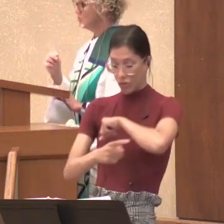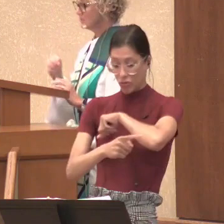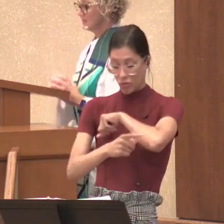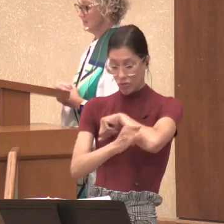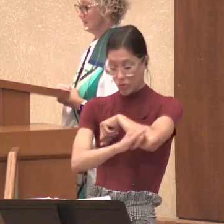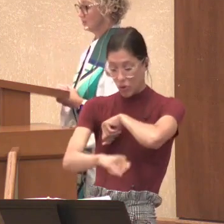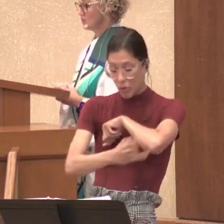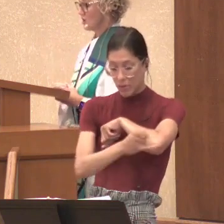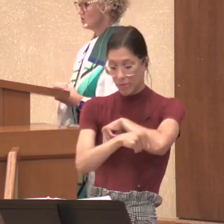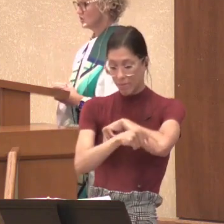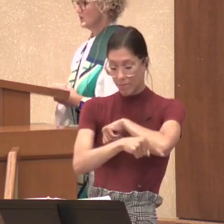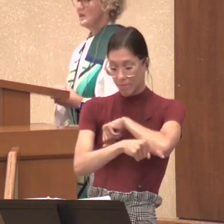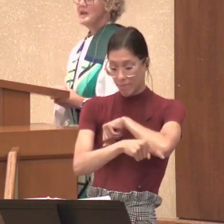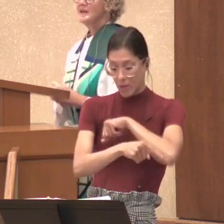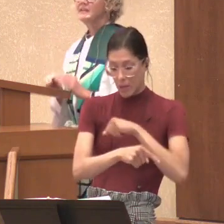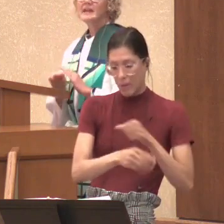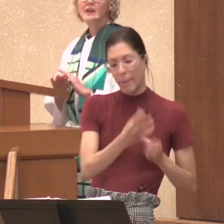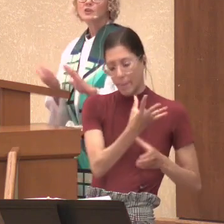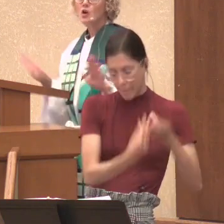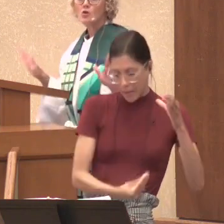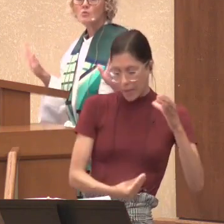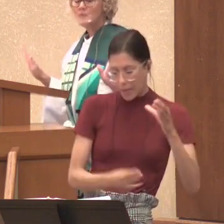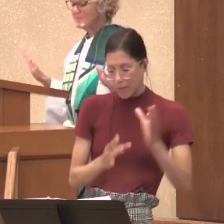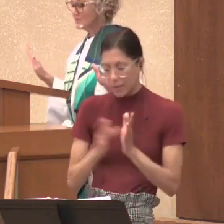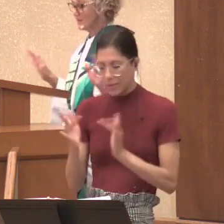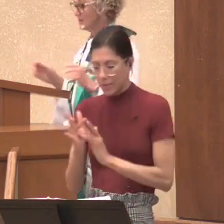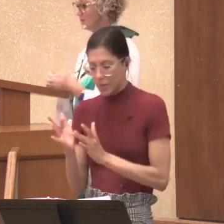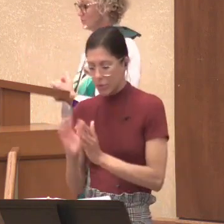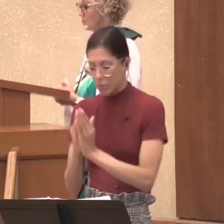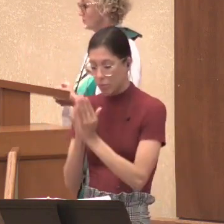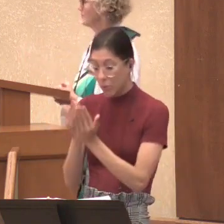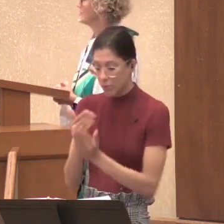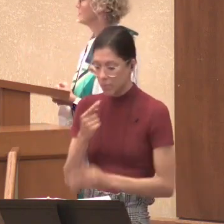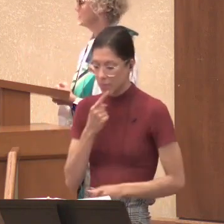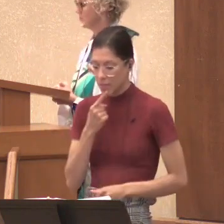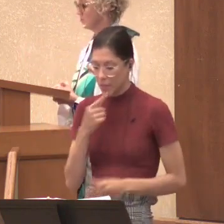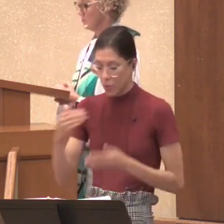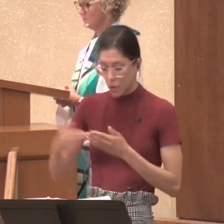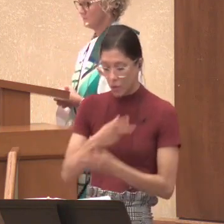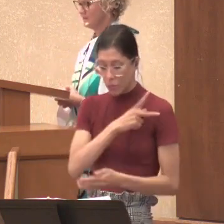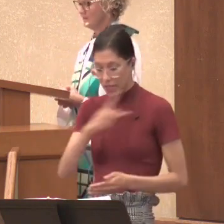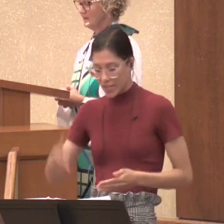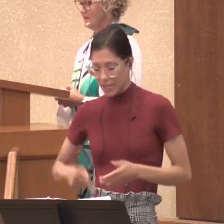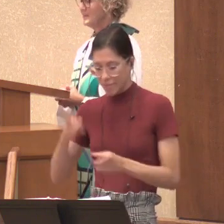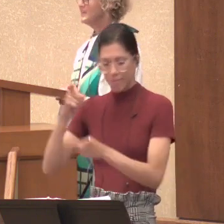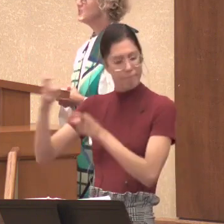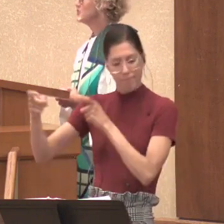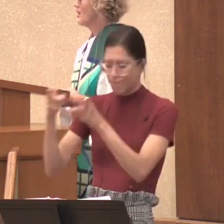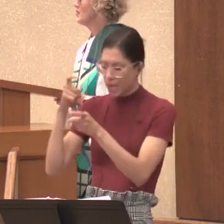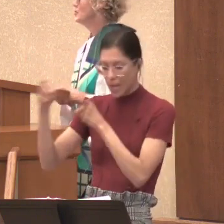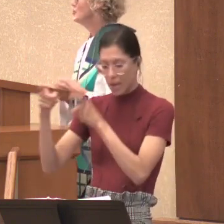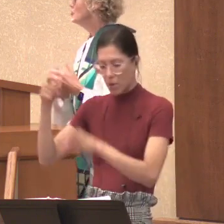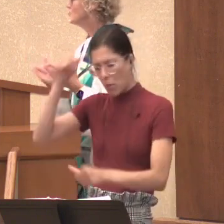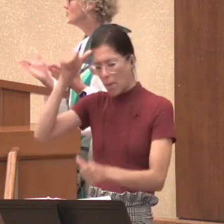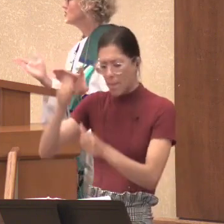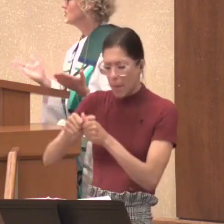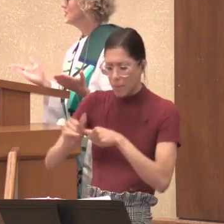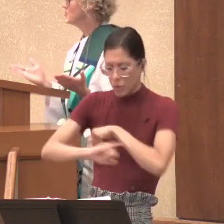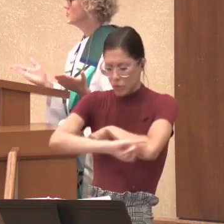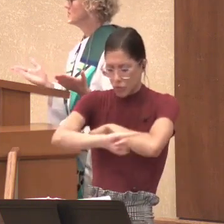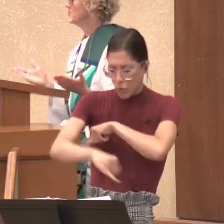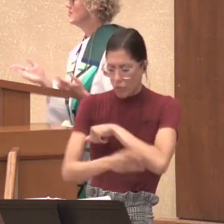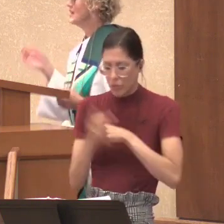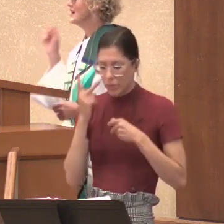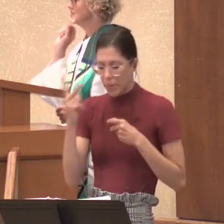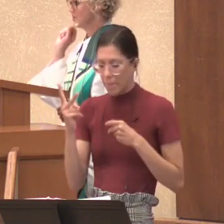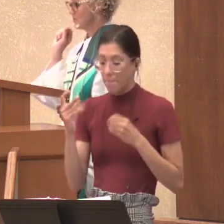a new king in charge, and he had no memory of Joseph the Hebrew. He saw the numerous